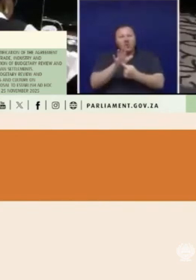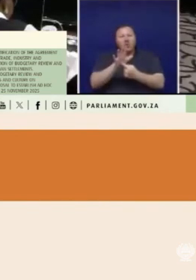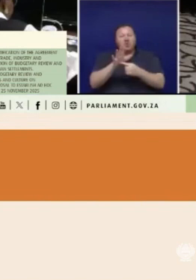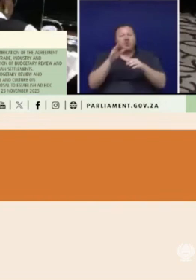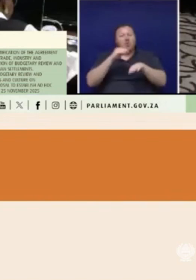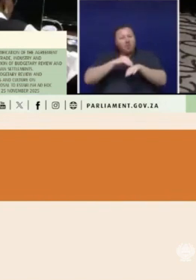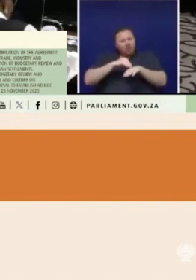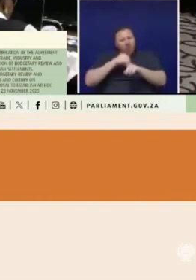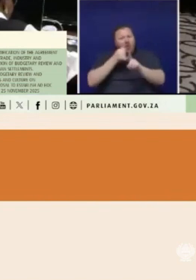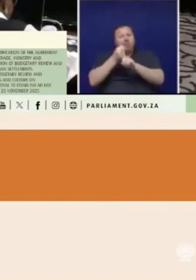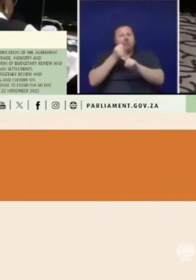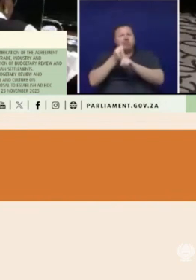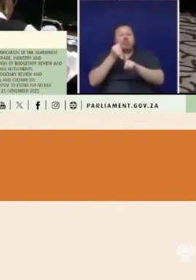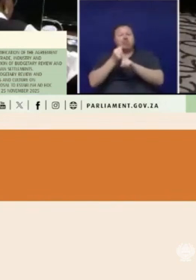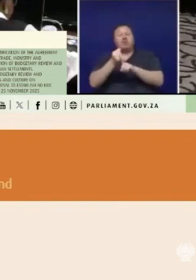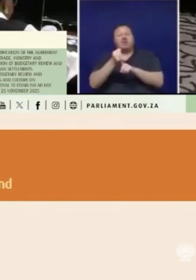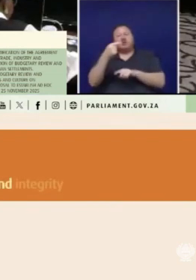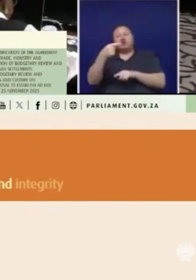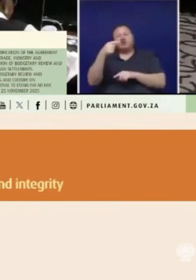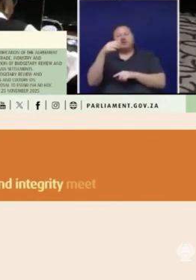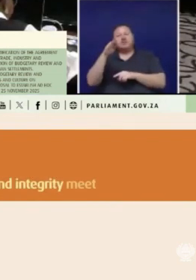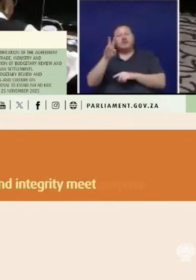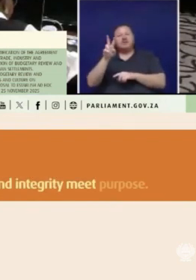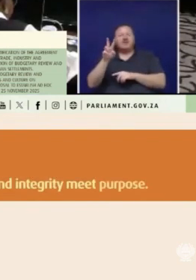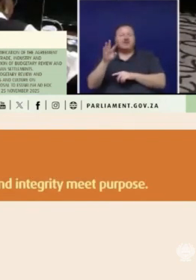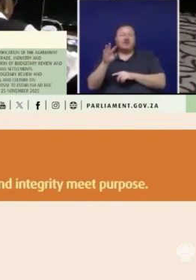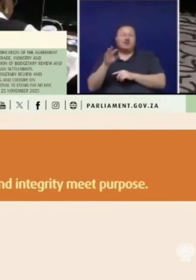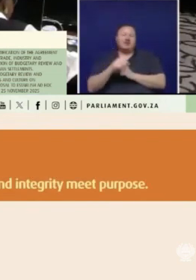activism against gender-based violence,